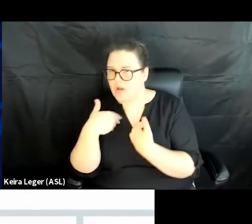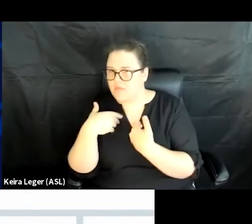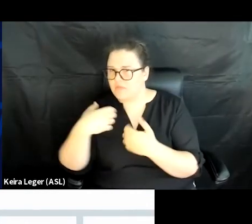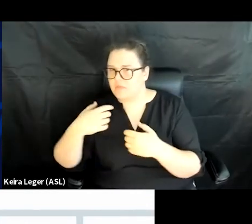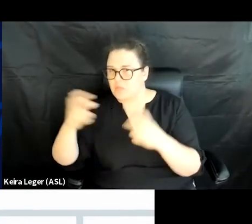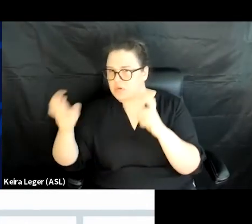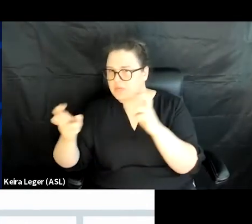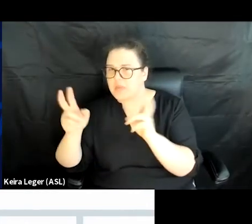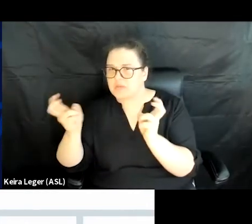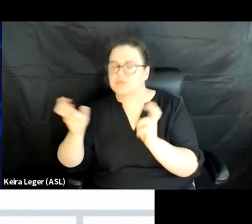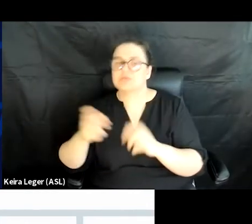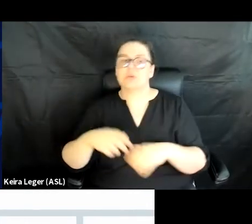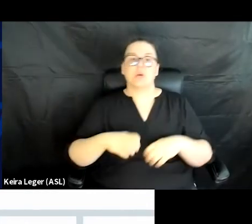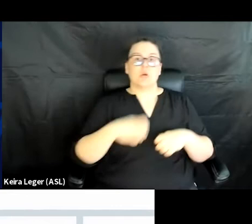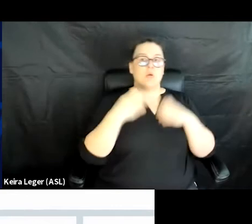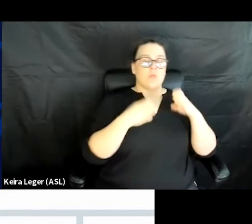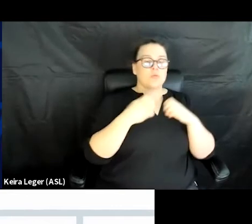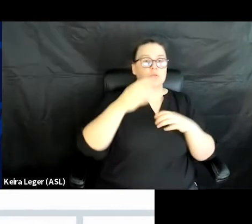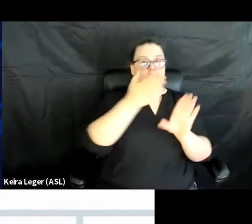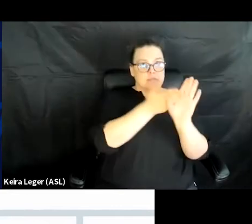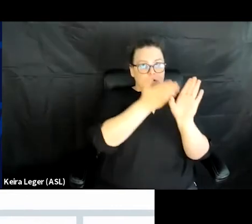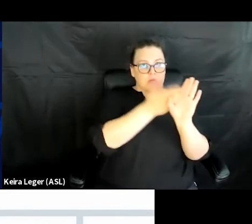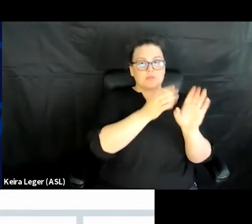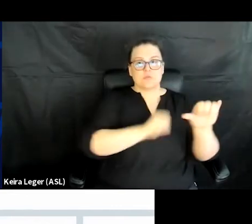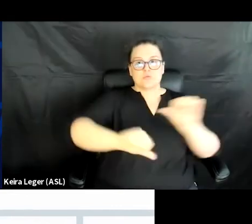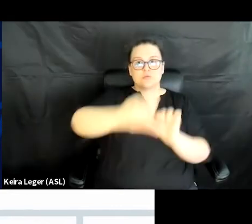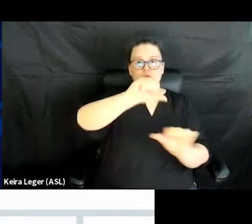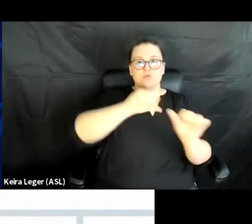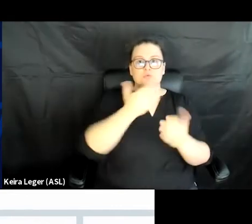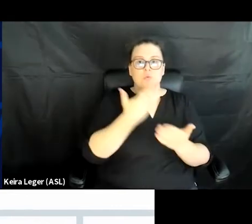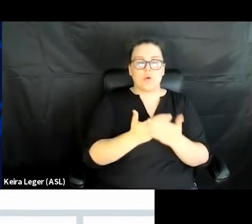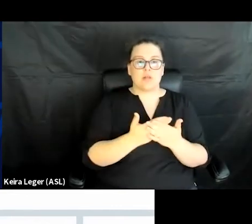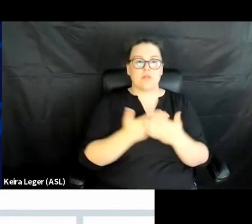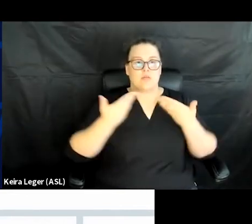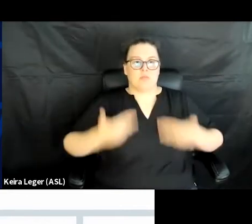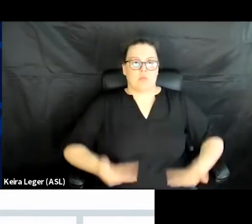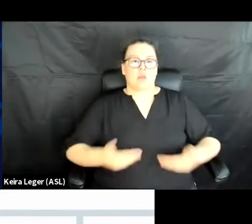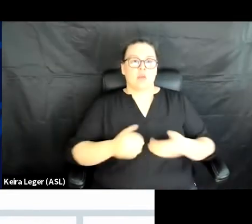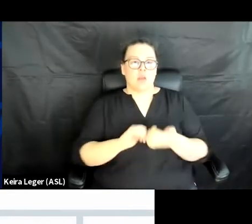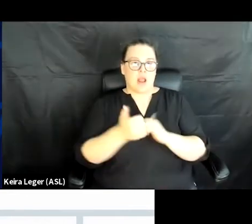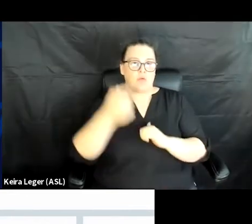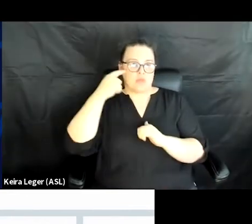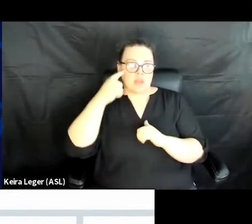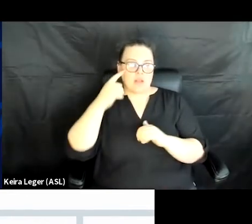emotional, psychological, and social well-being, and affects how we think, feel, and act. It helps determine how we handle